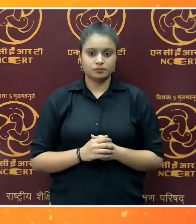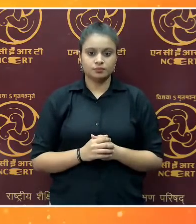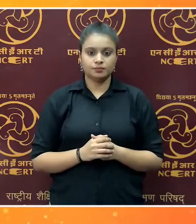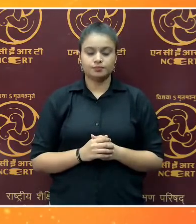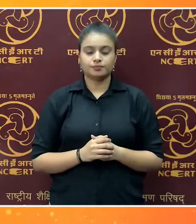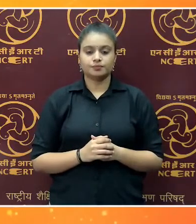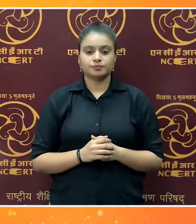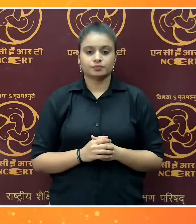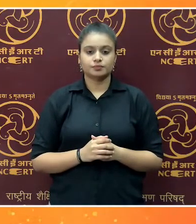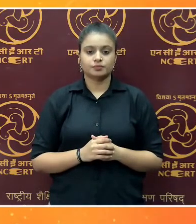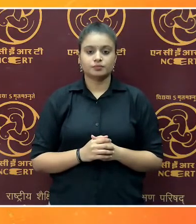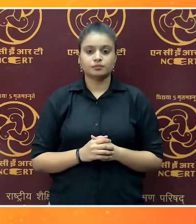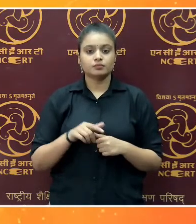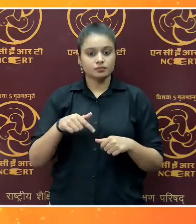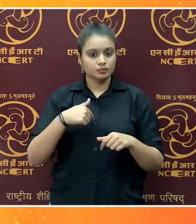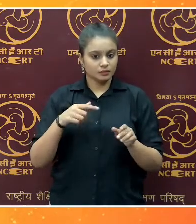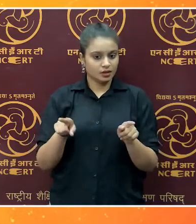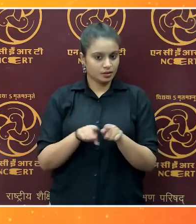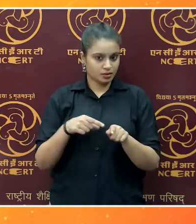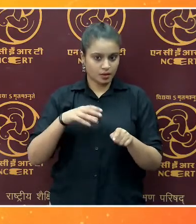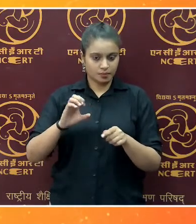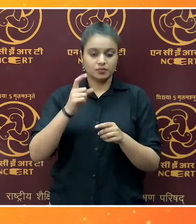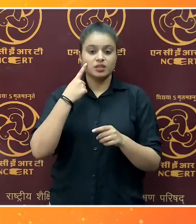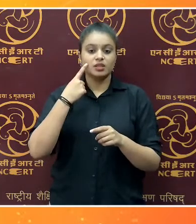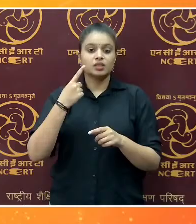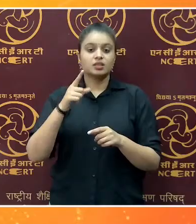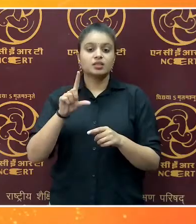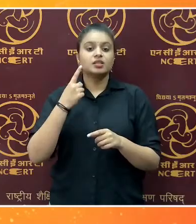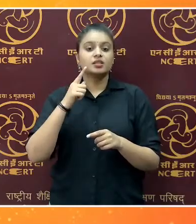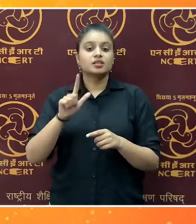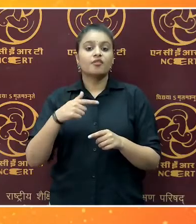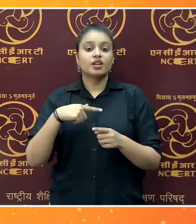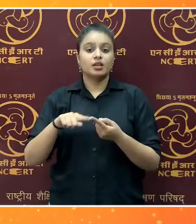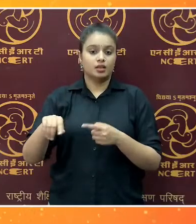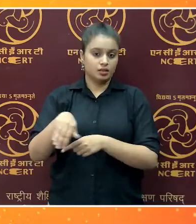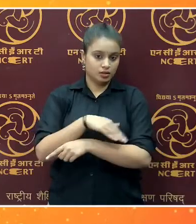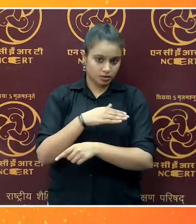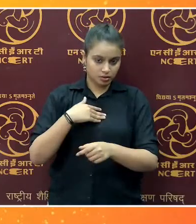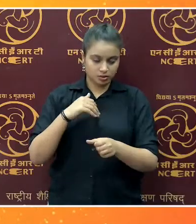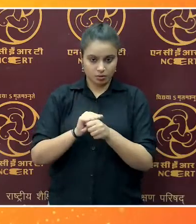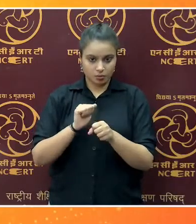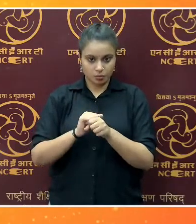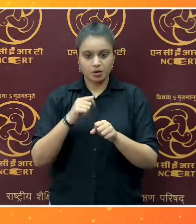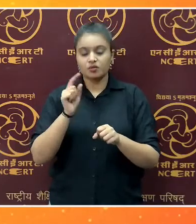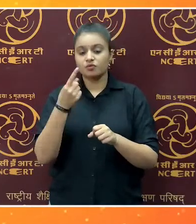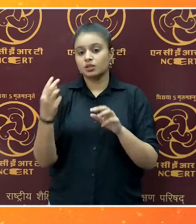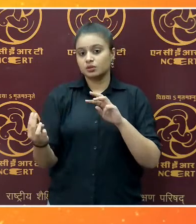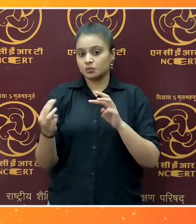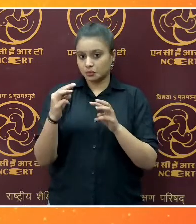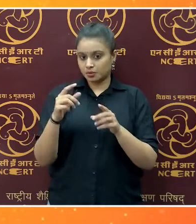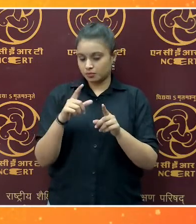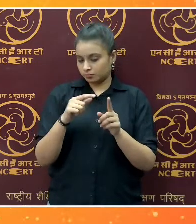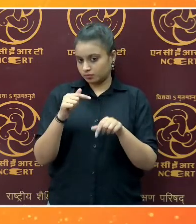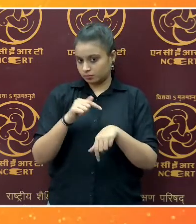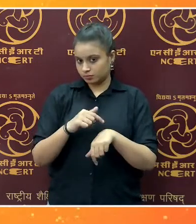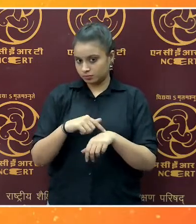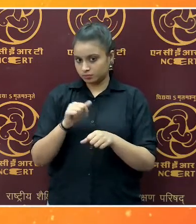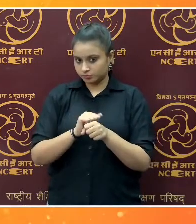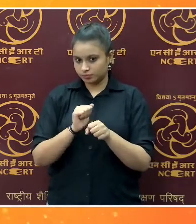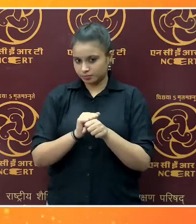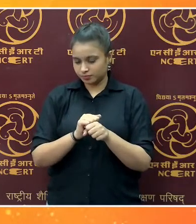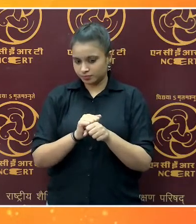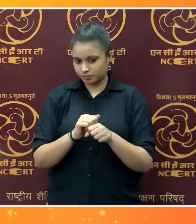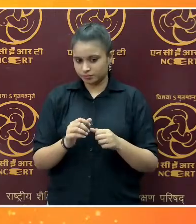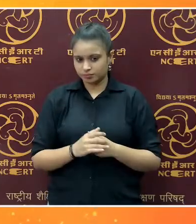a British author, also a civil engineer, because of which he had to spend time in the First World War. And he